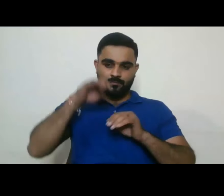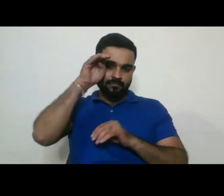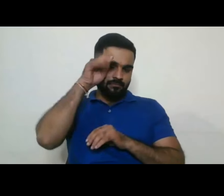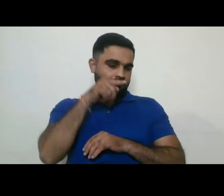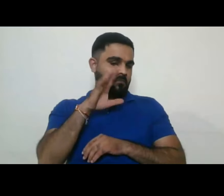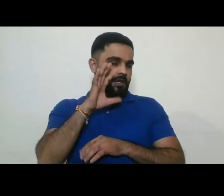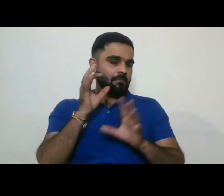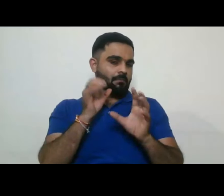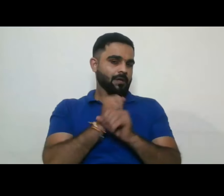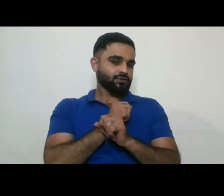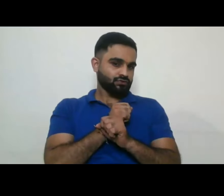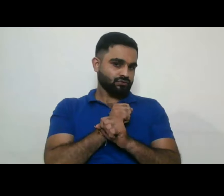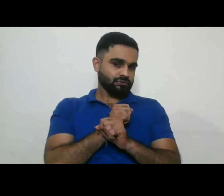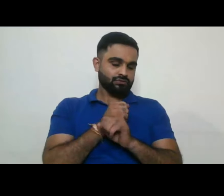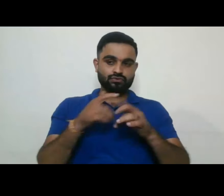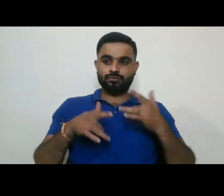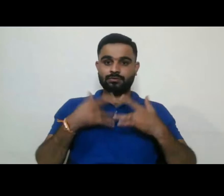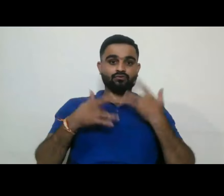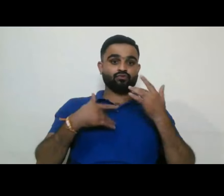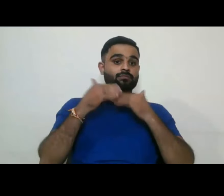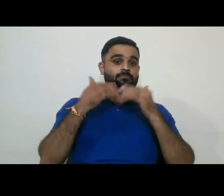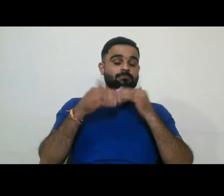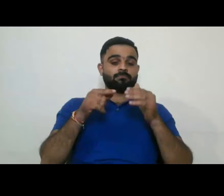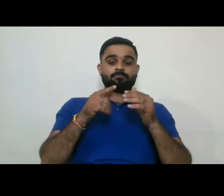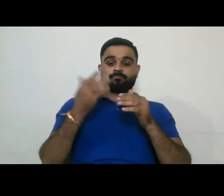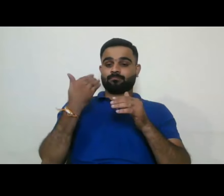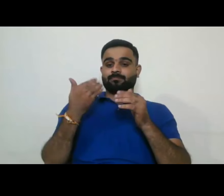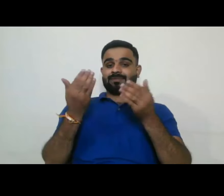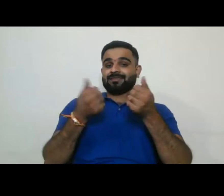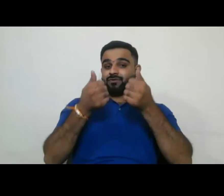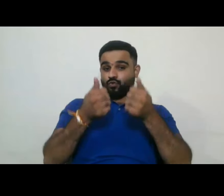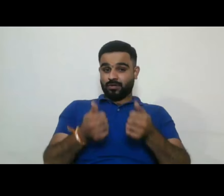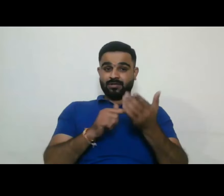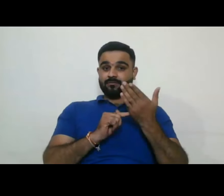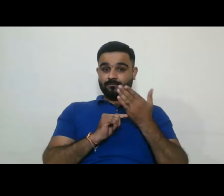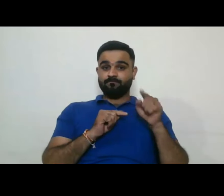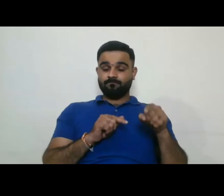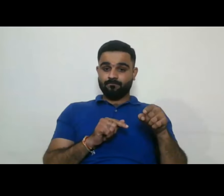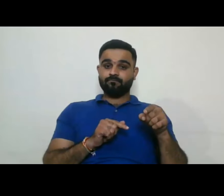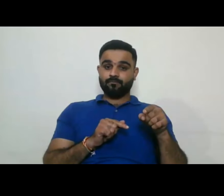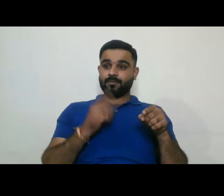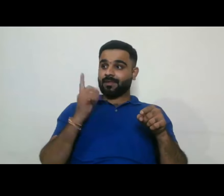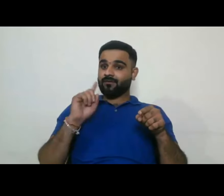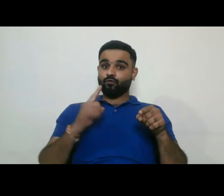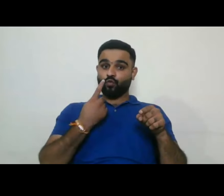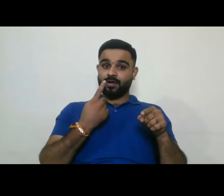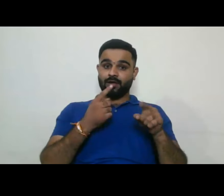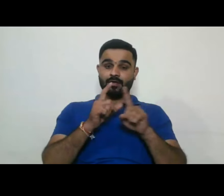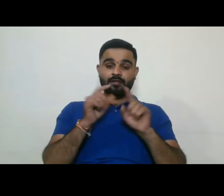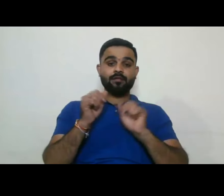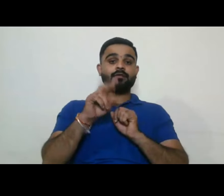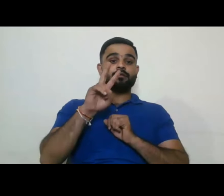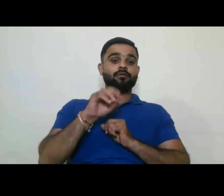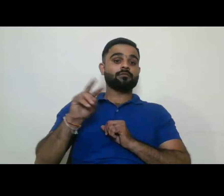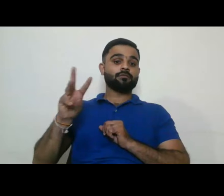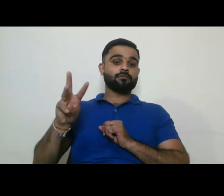missing. But the interesting development of the latest report, which was the first one was in December 2023, and